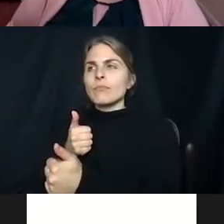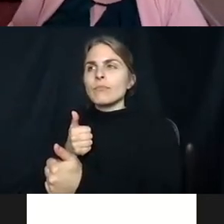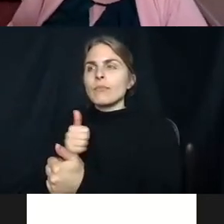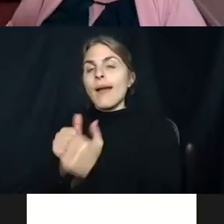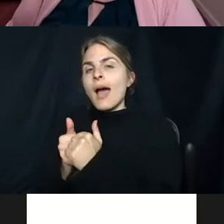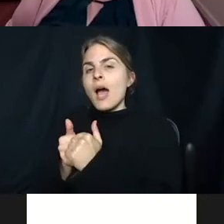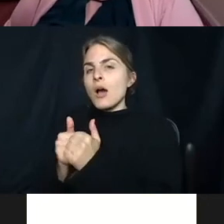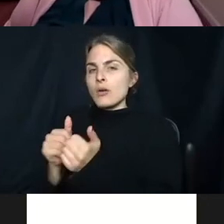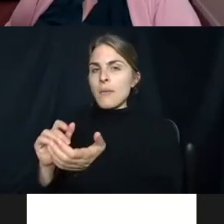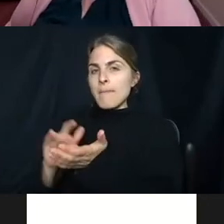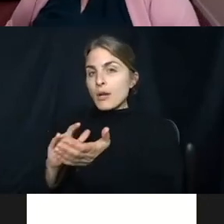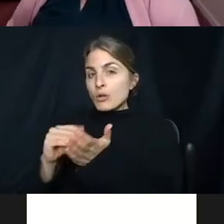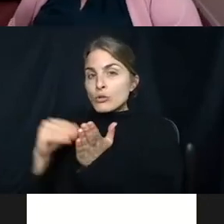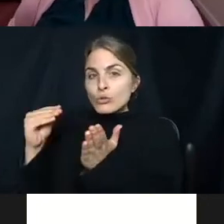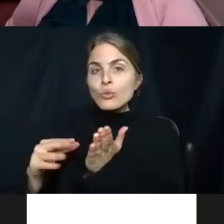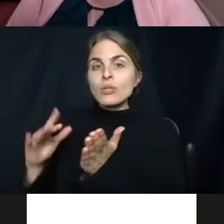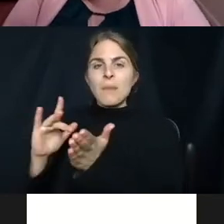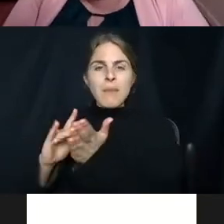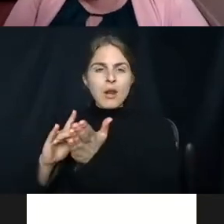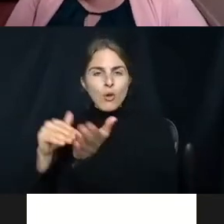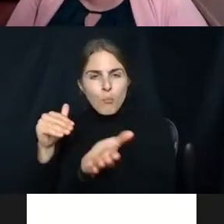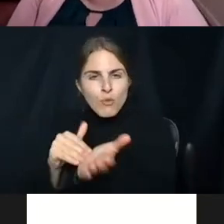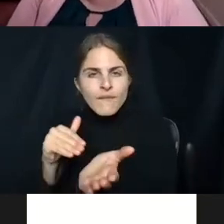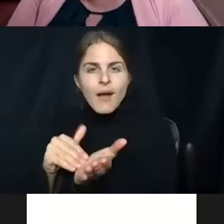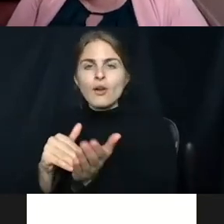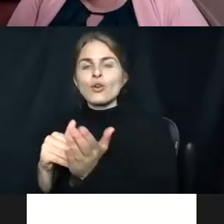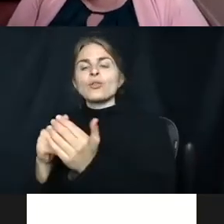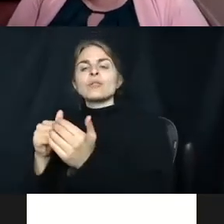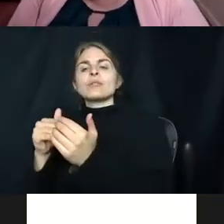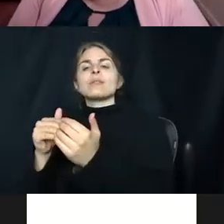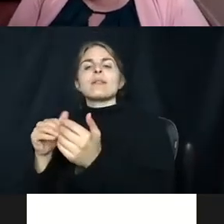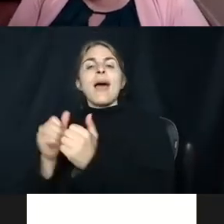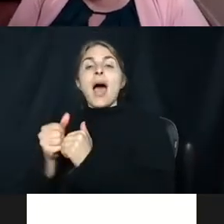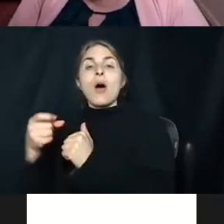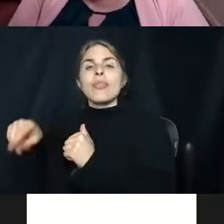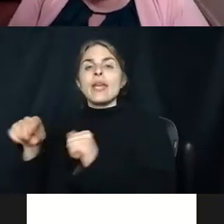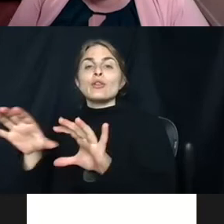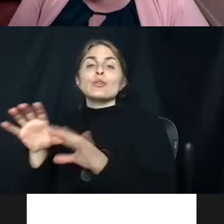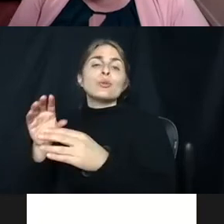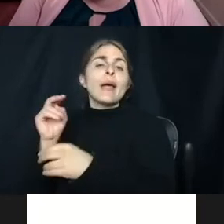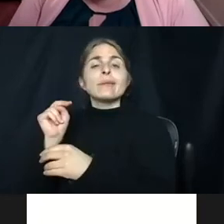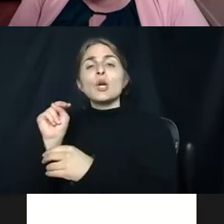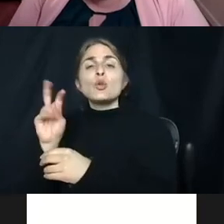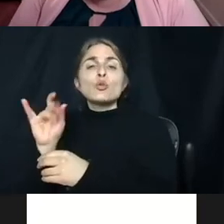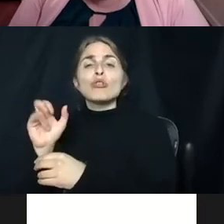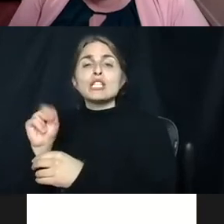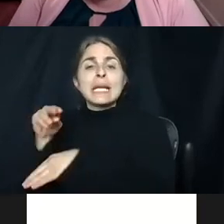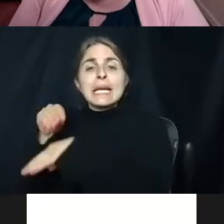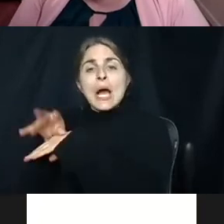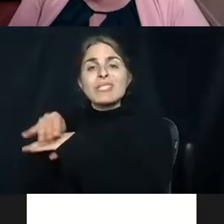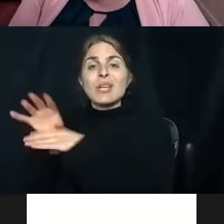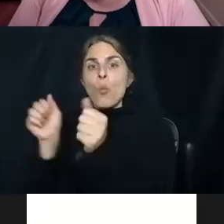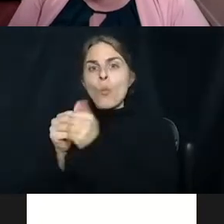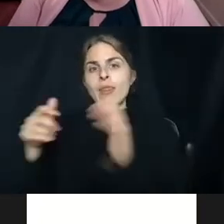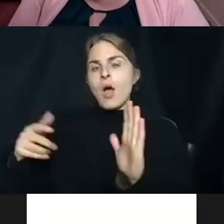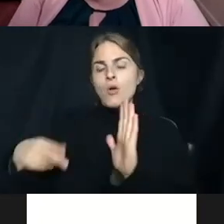providers specifically or medical students can like do like nutrition counseling in a non-stigmatizing way, she's